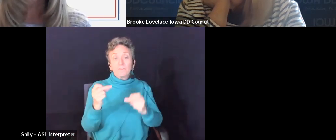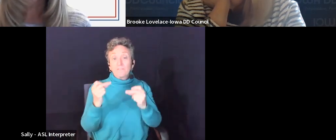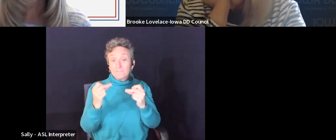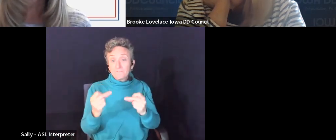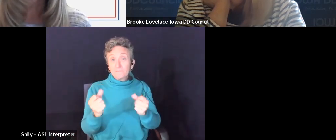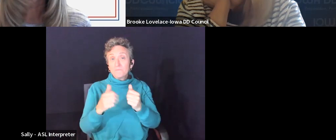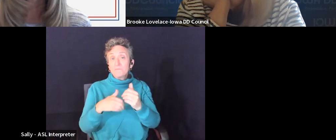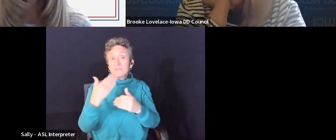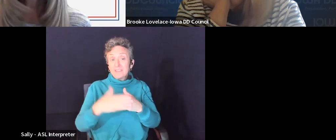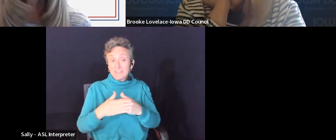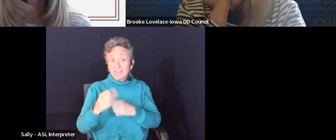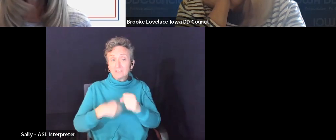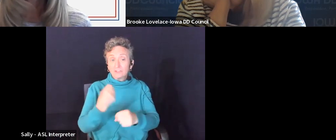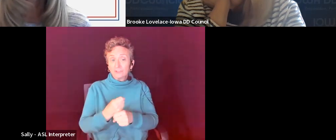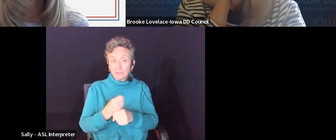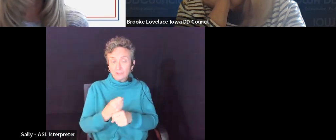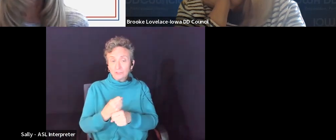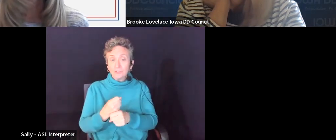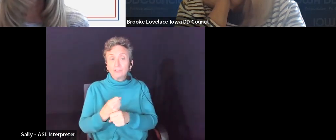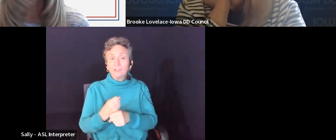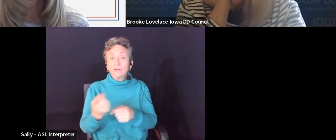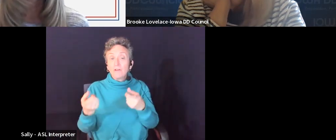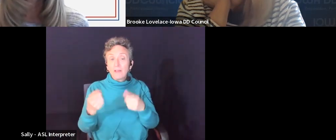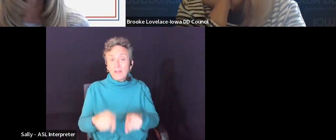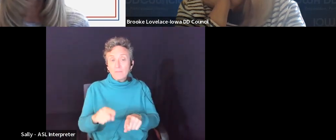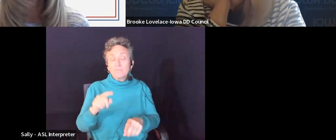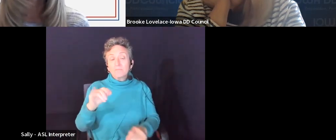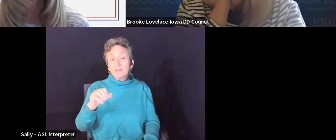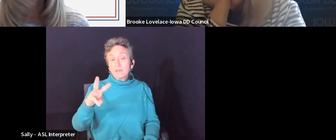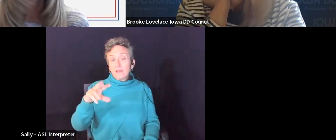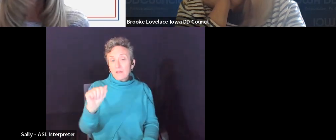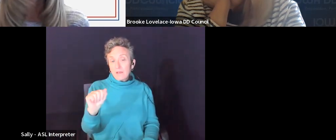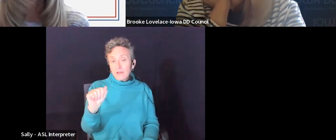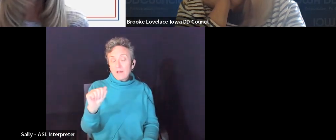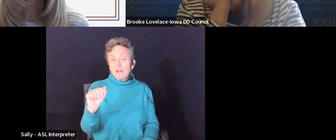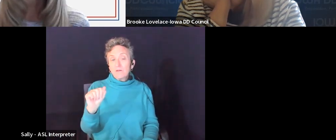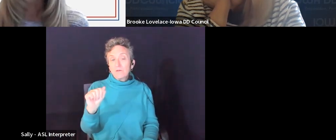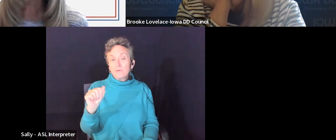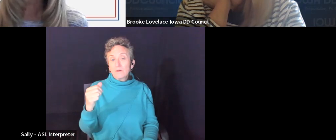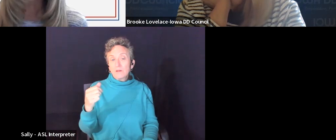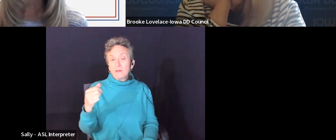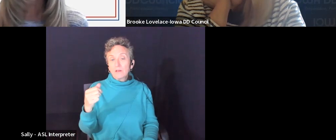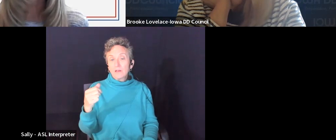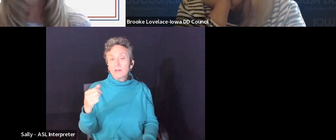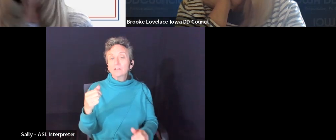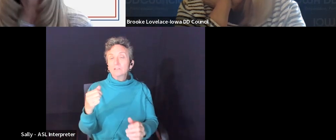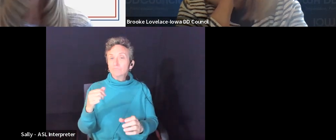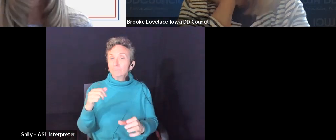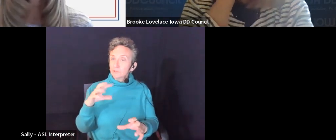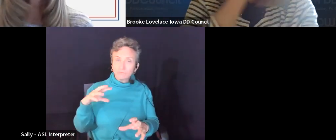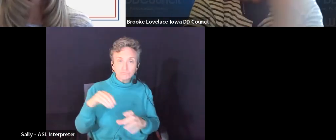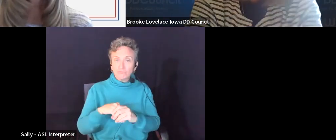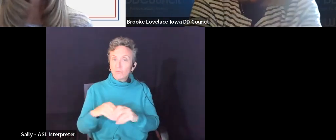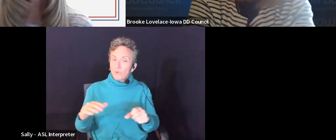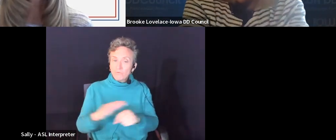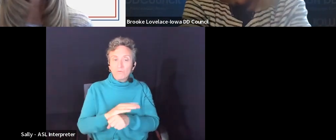following the federal regulations being published. Iowa jumped back in and made